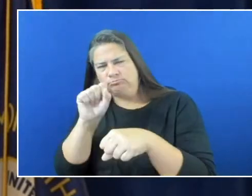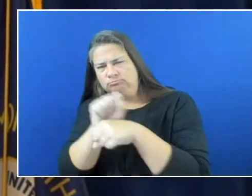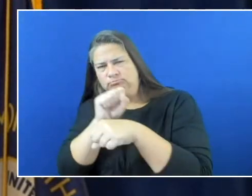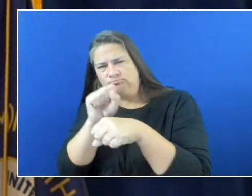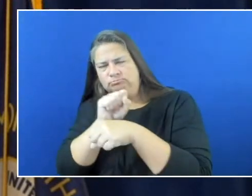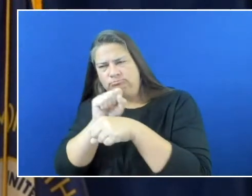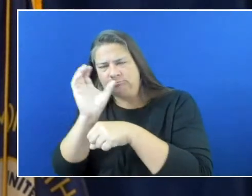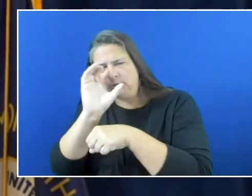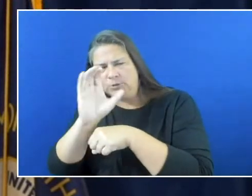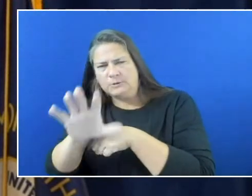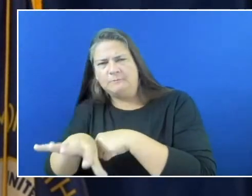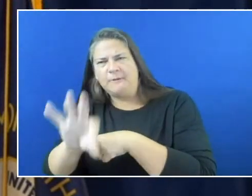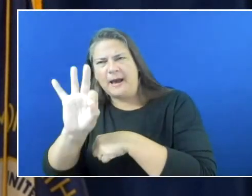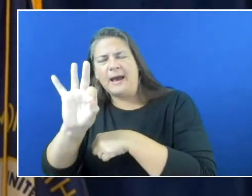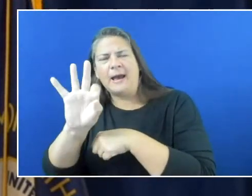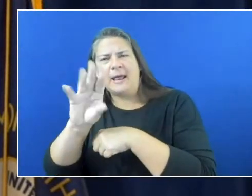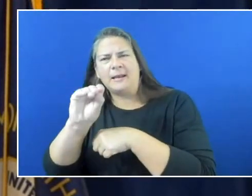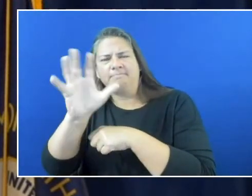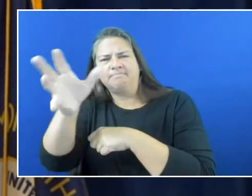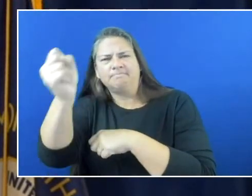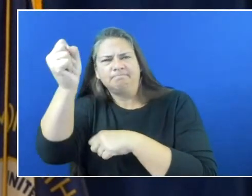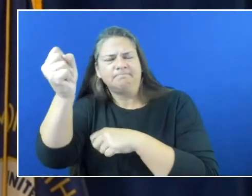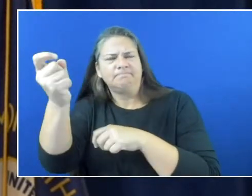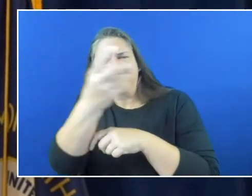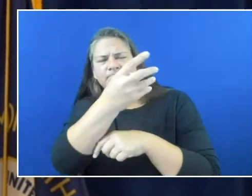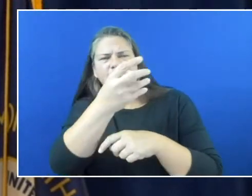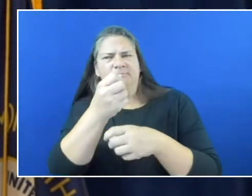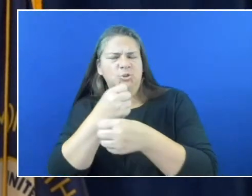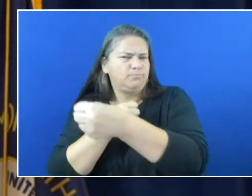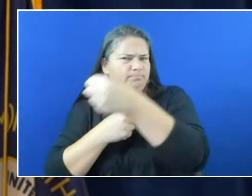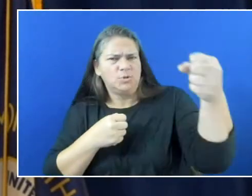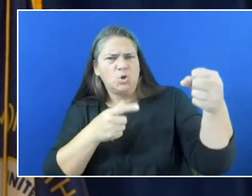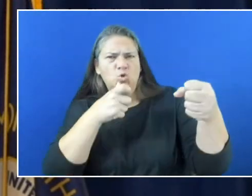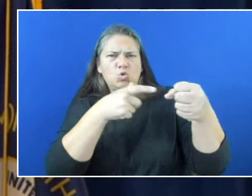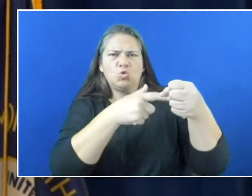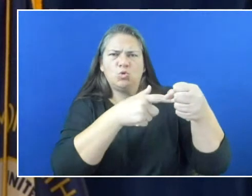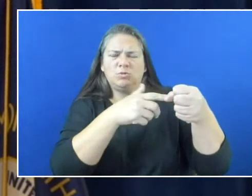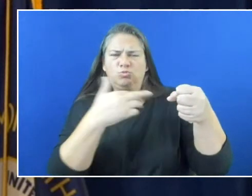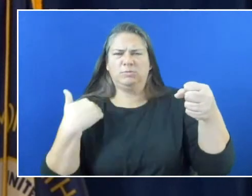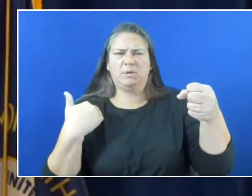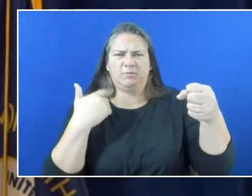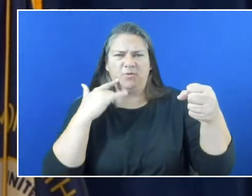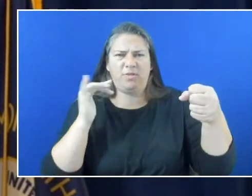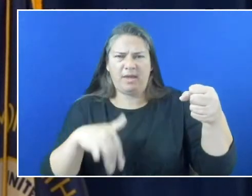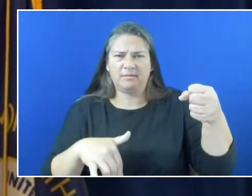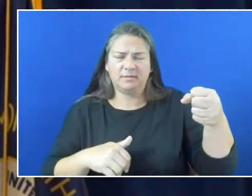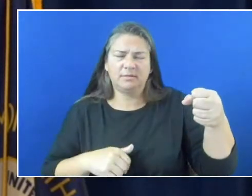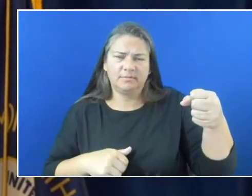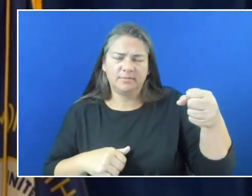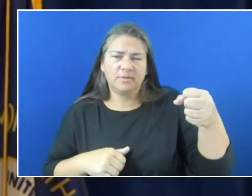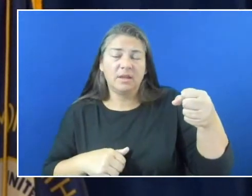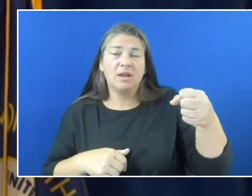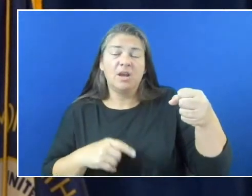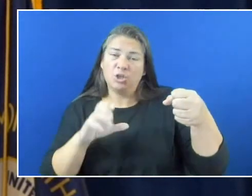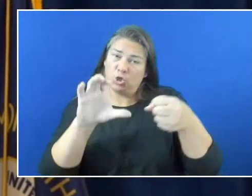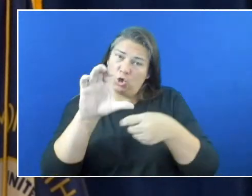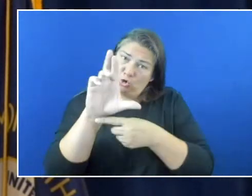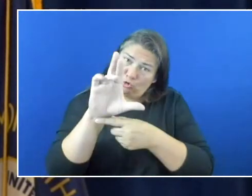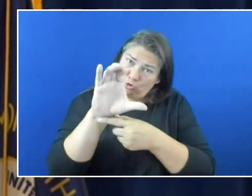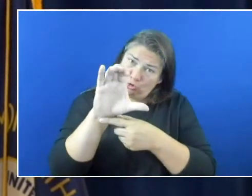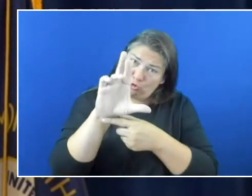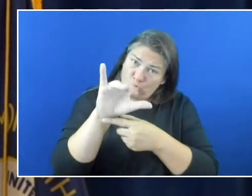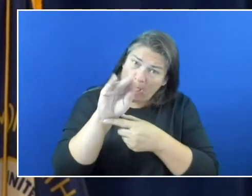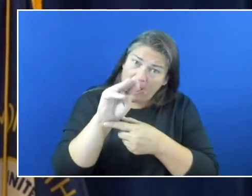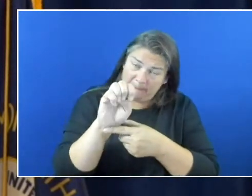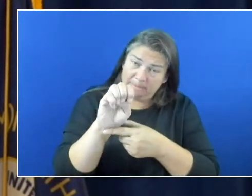Human trafficking is also a crime that is often multi-jurisdictional in nature, so when we were